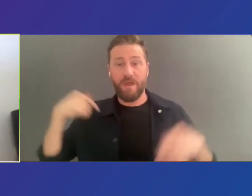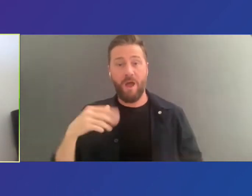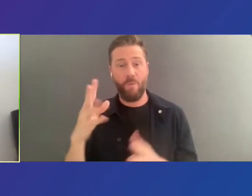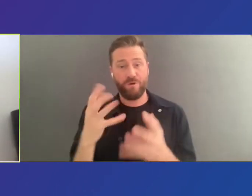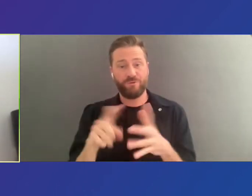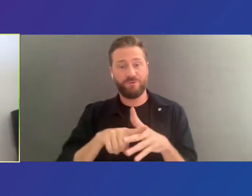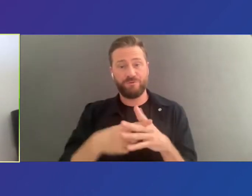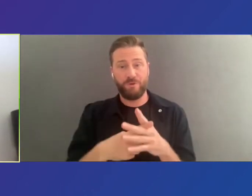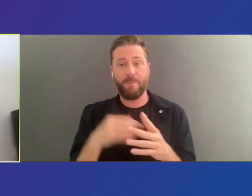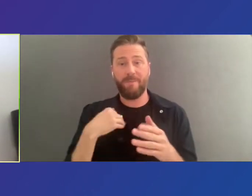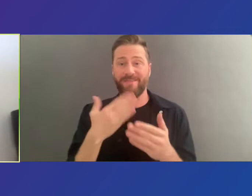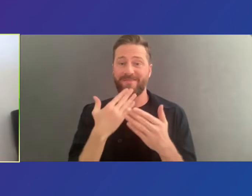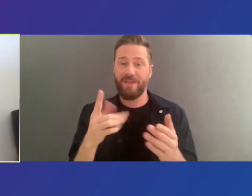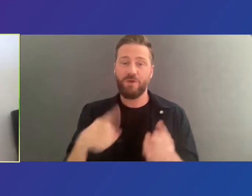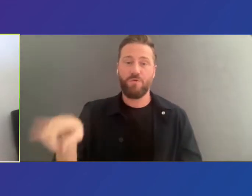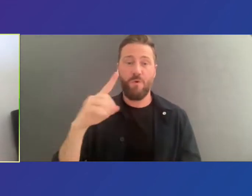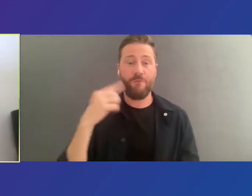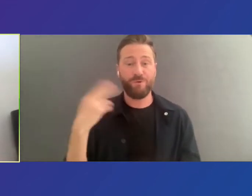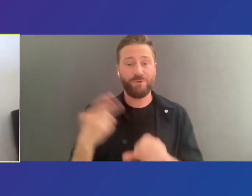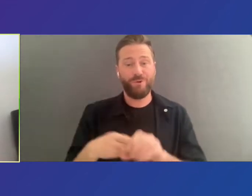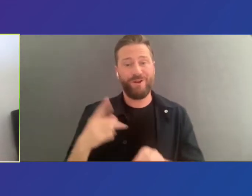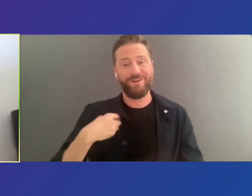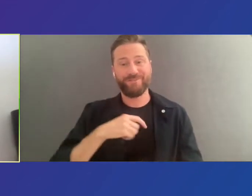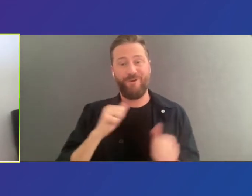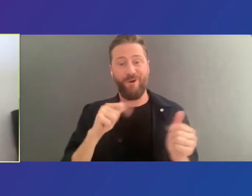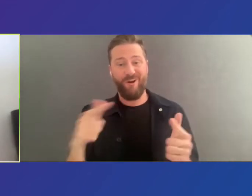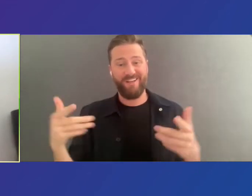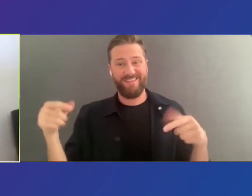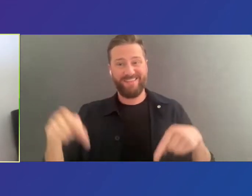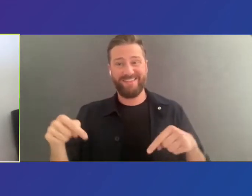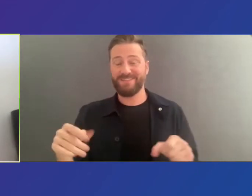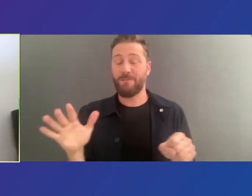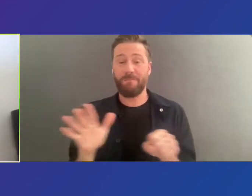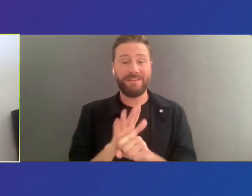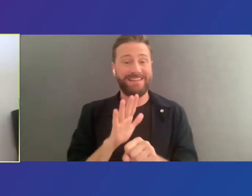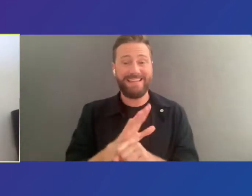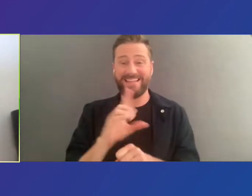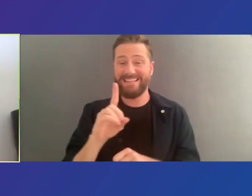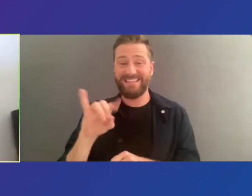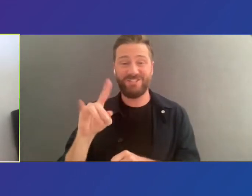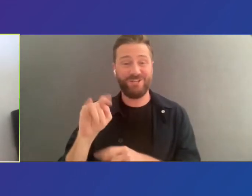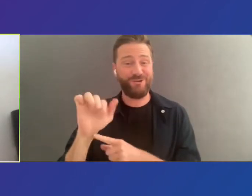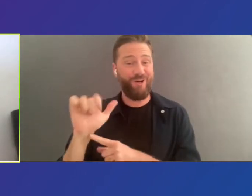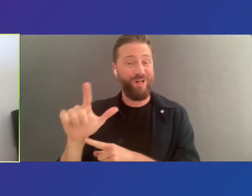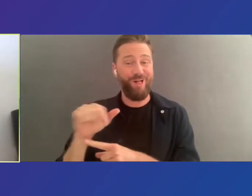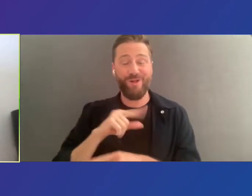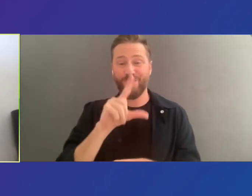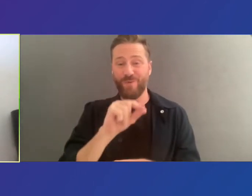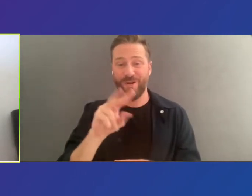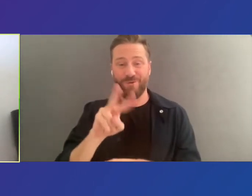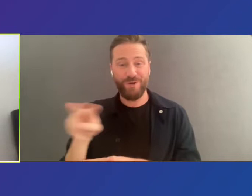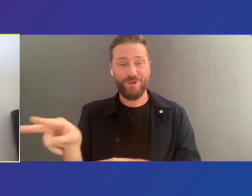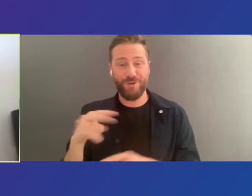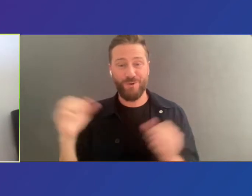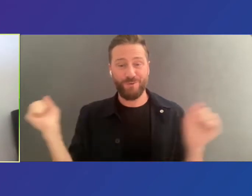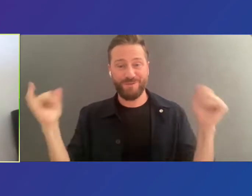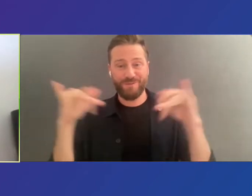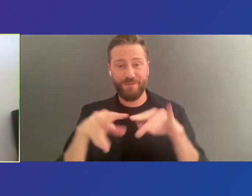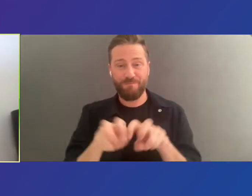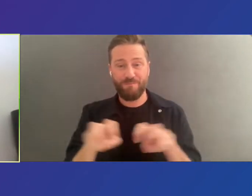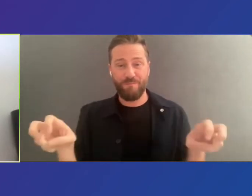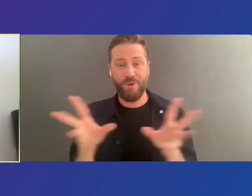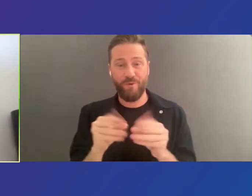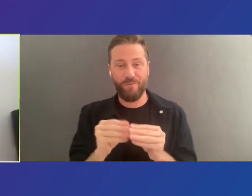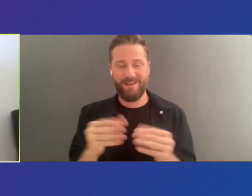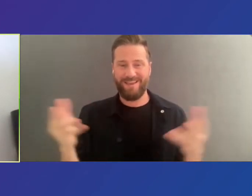by thanking you for joining us all at the completely digital 2022 Symposium held on the Whova